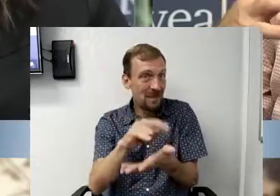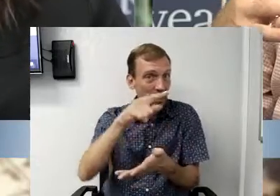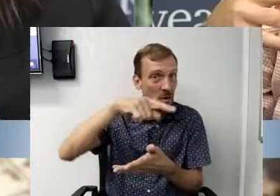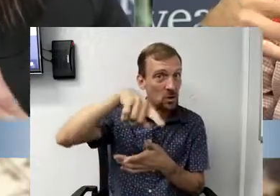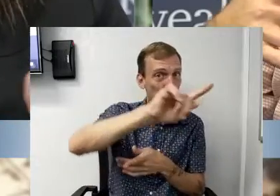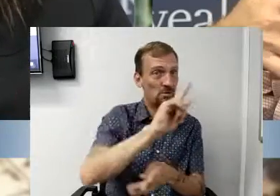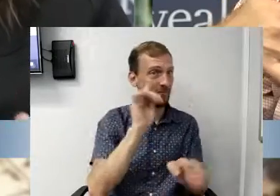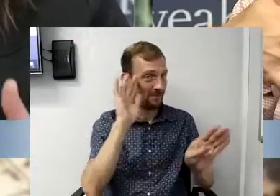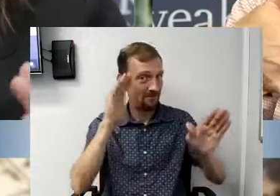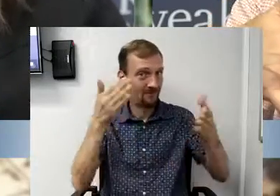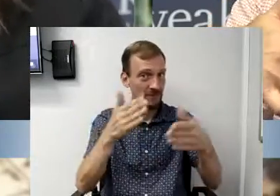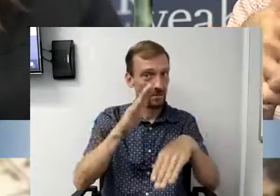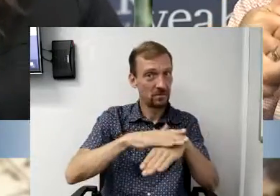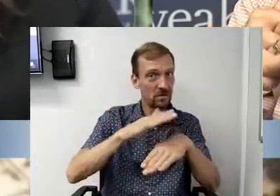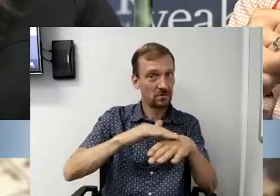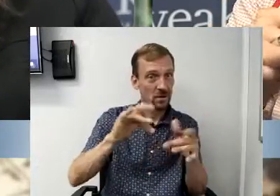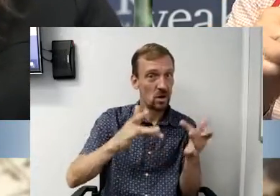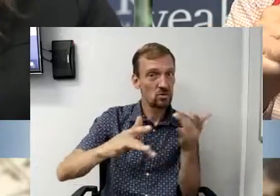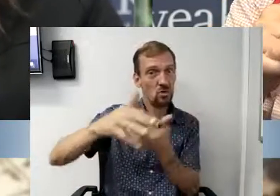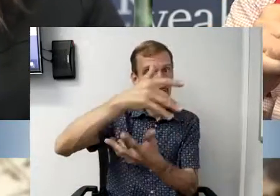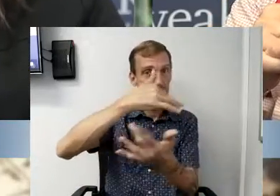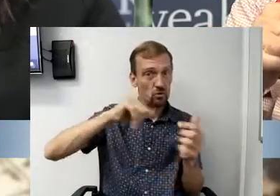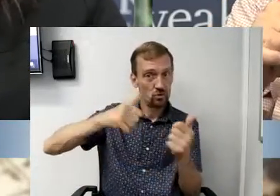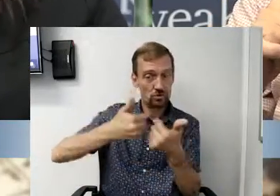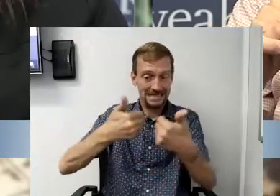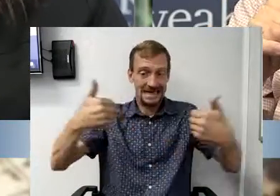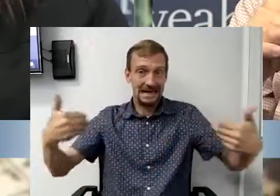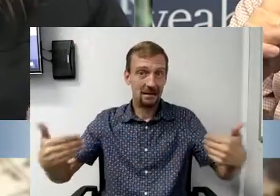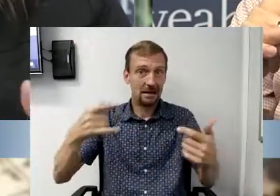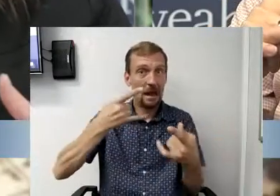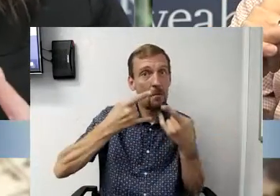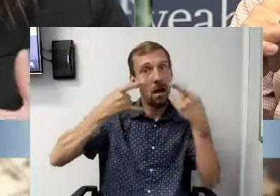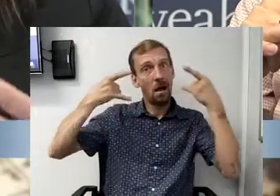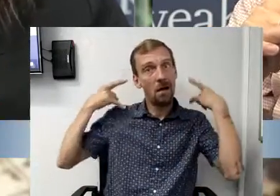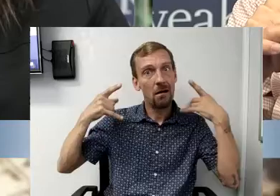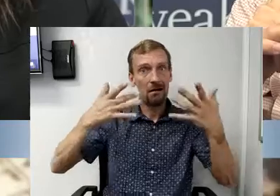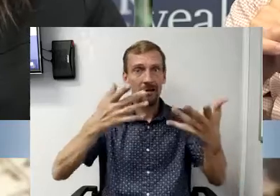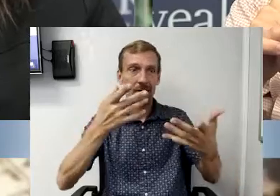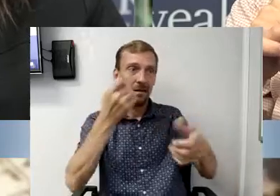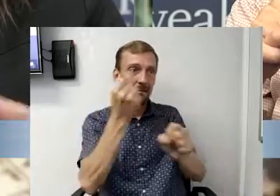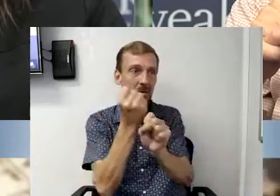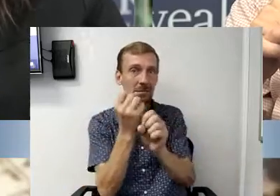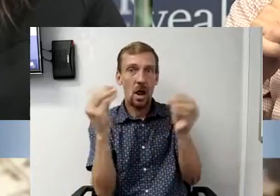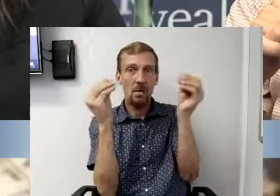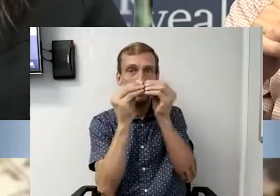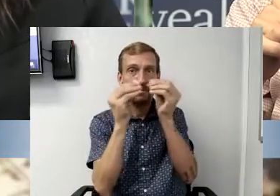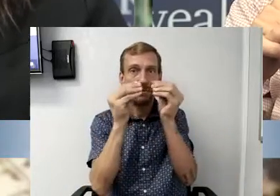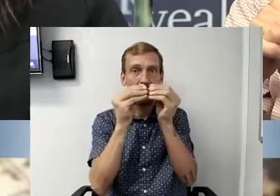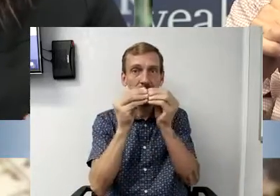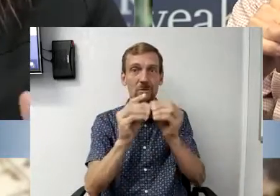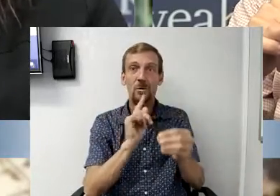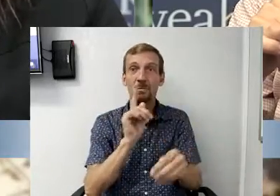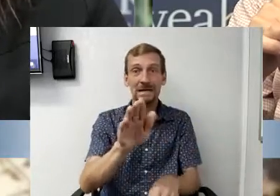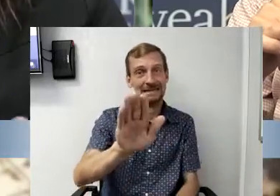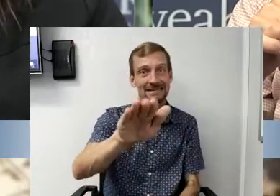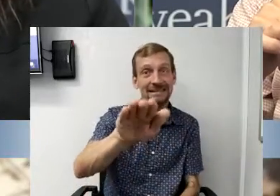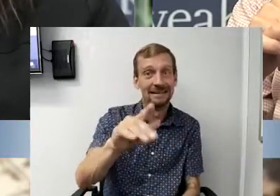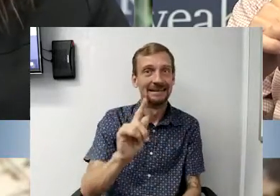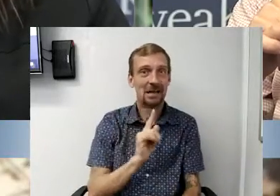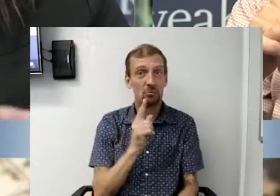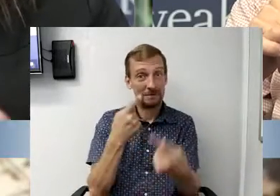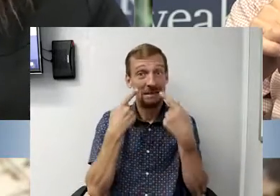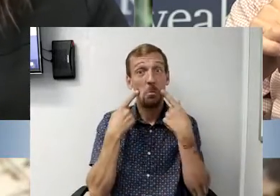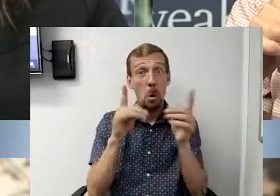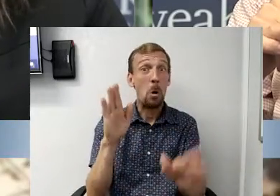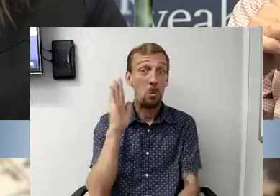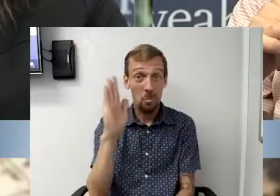protection and social distancing, hand washing, masking, not gathering. We're continuing to then drive the message that this is what's working,